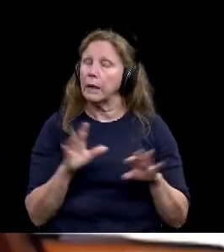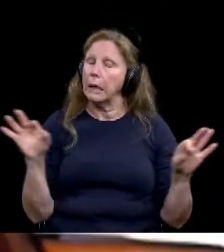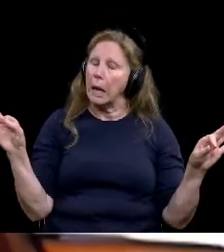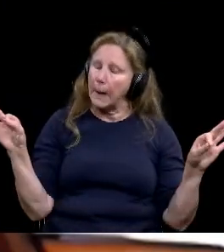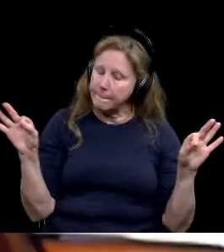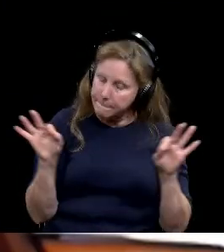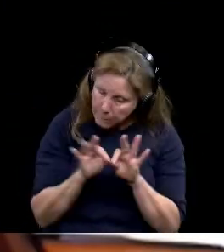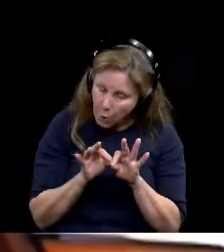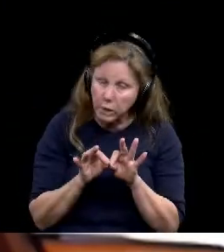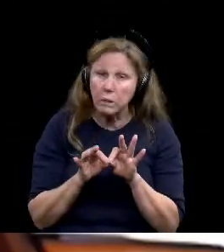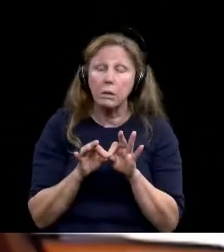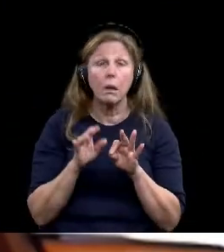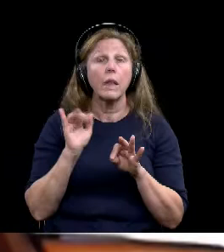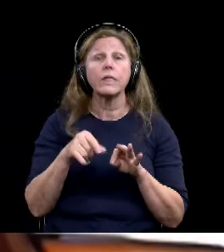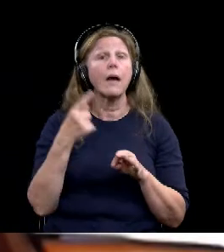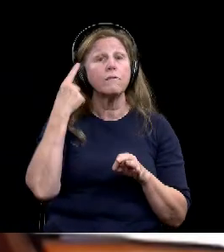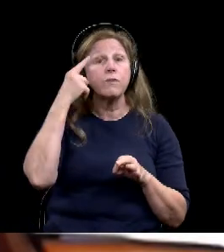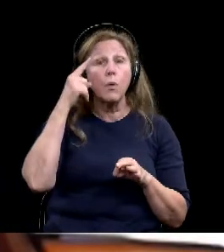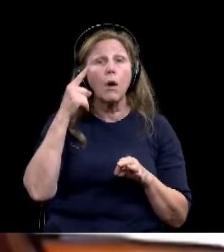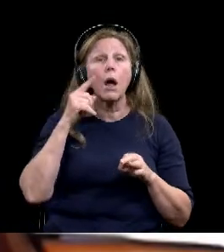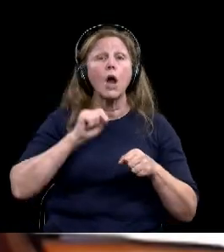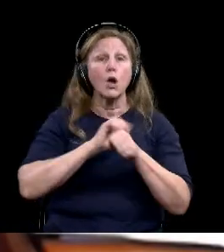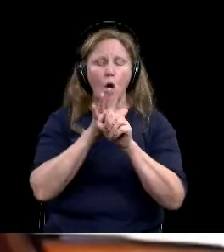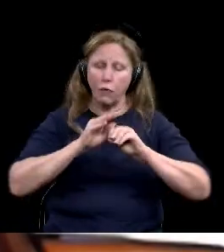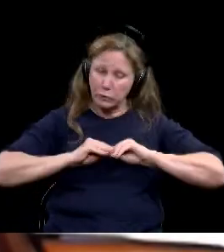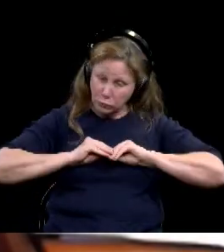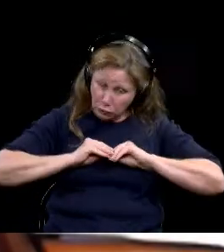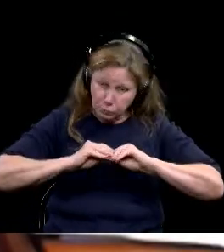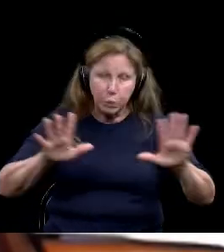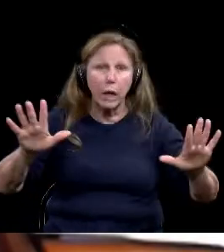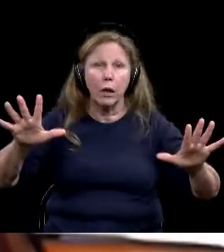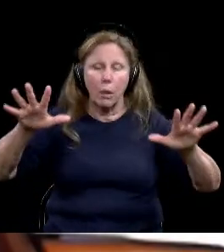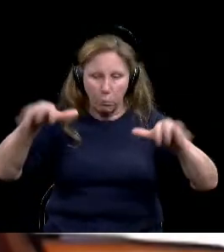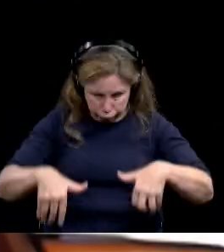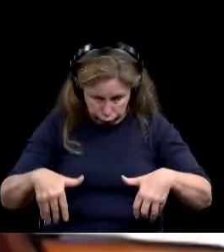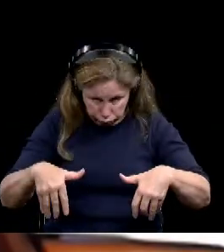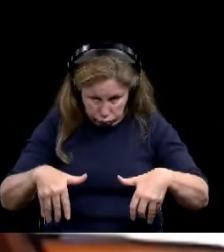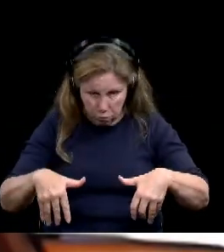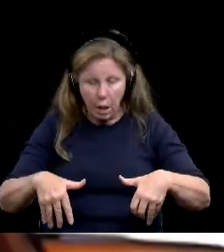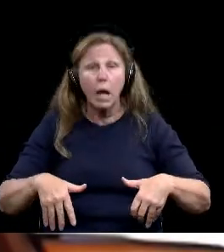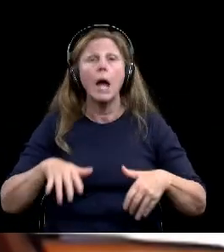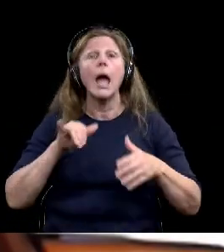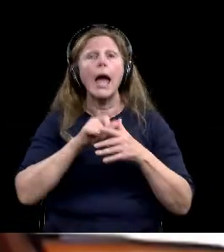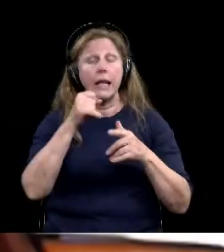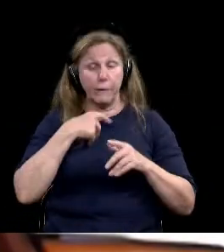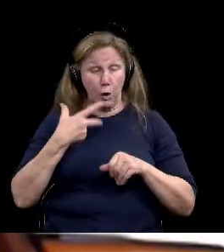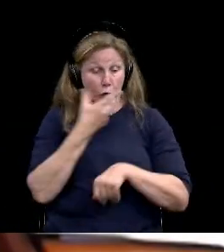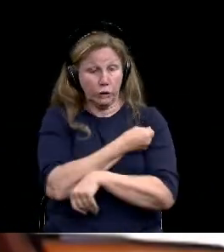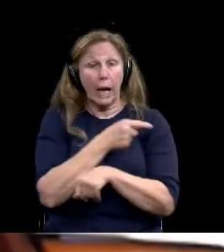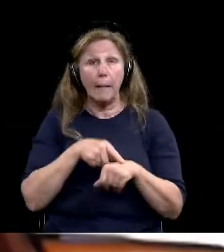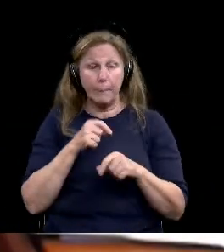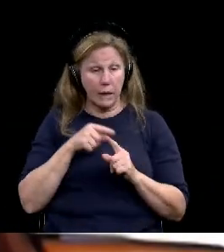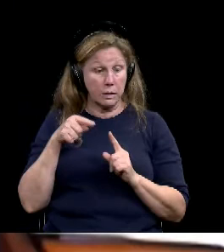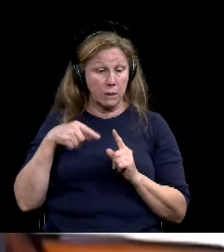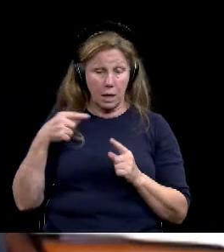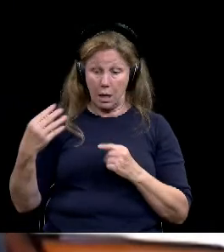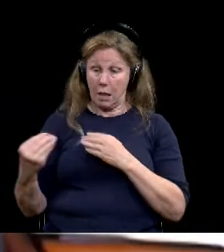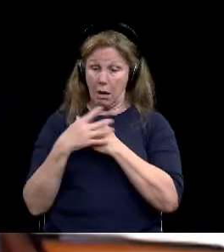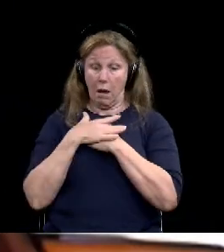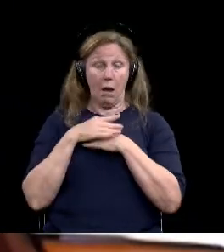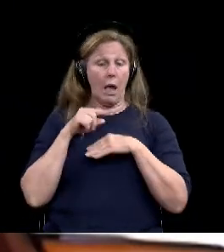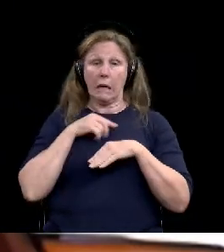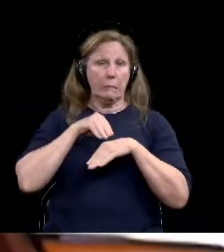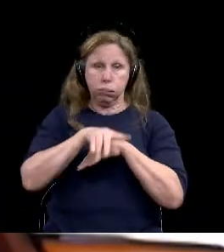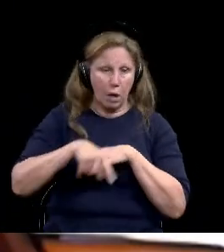you. So I would encourage folks to continue to seek out those vaccines either through the public health